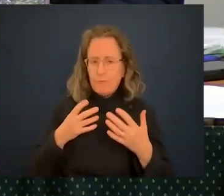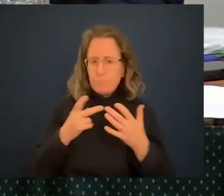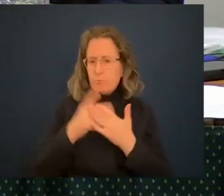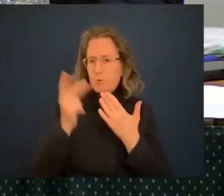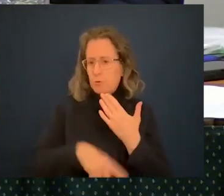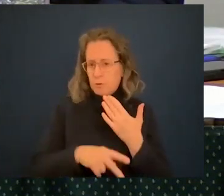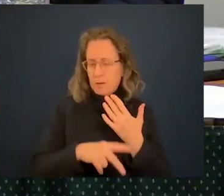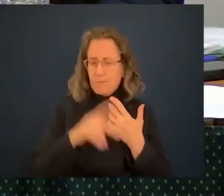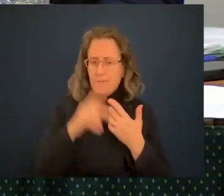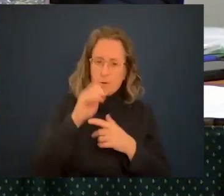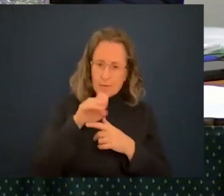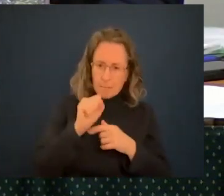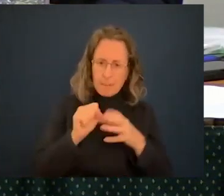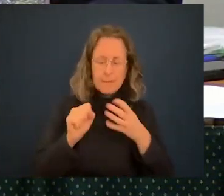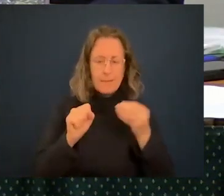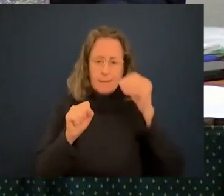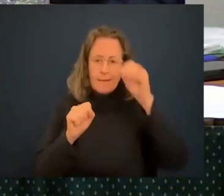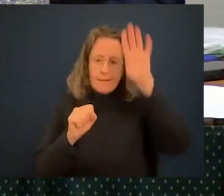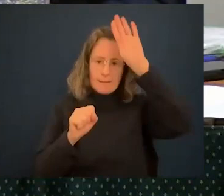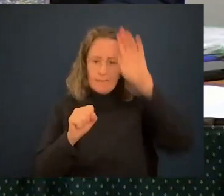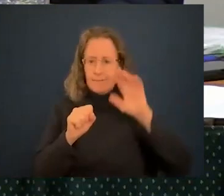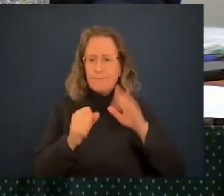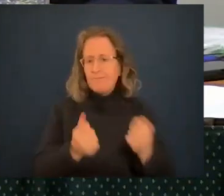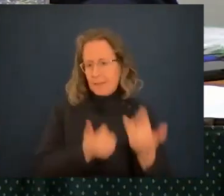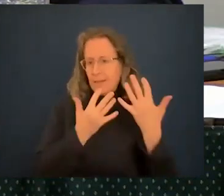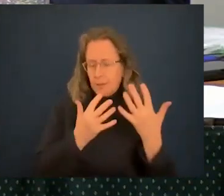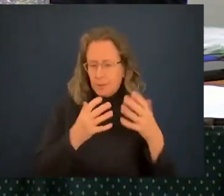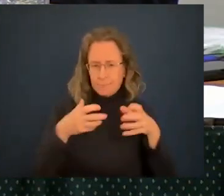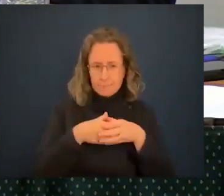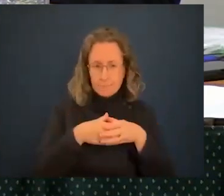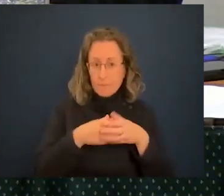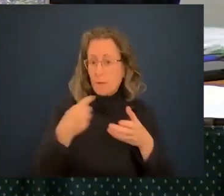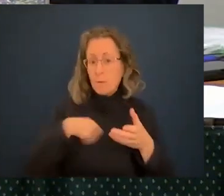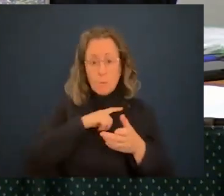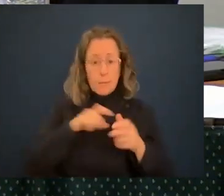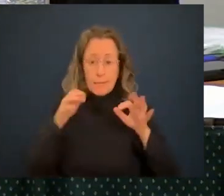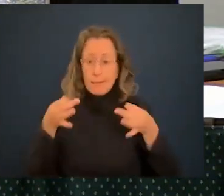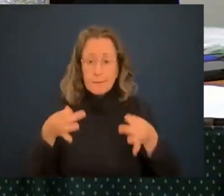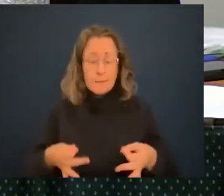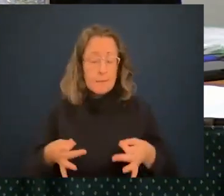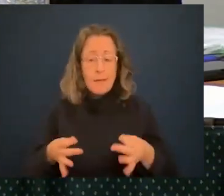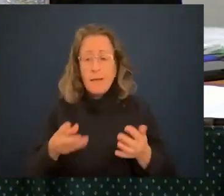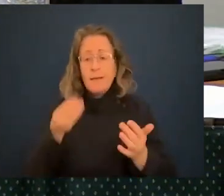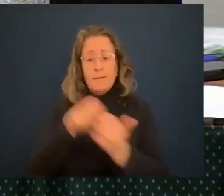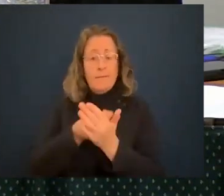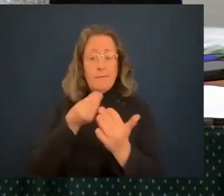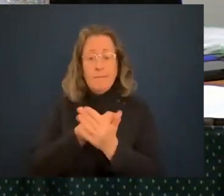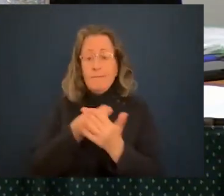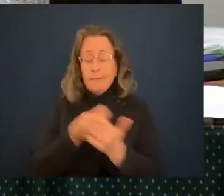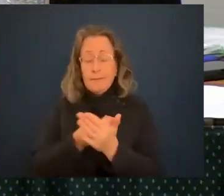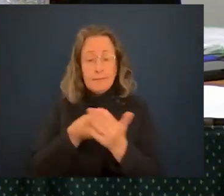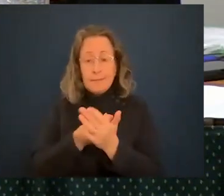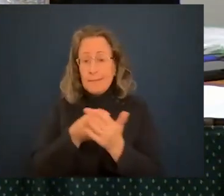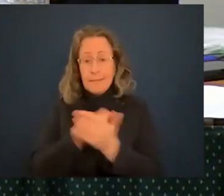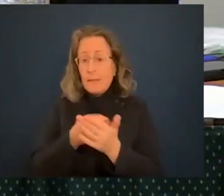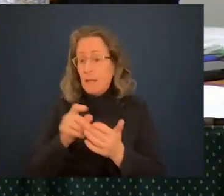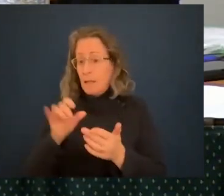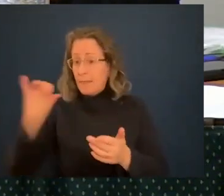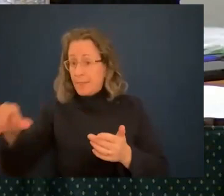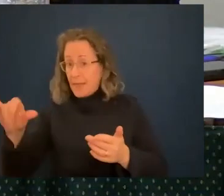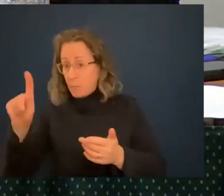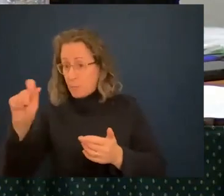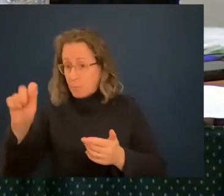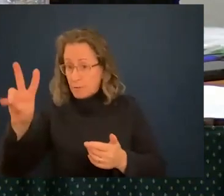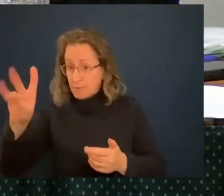not these funds are used to support that or whether exactly what what the if we find it in the couch or whatever it is right